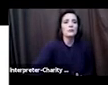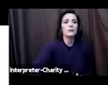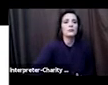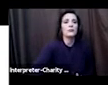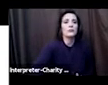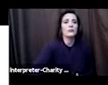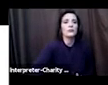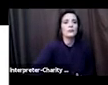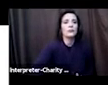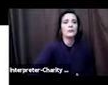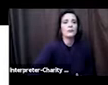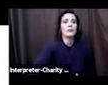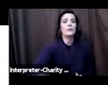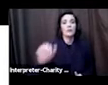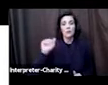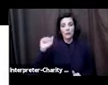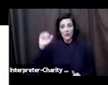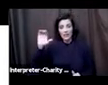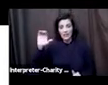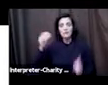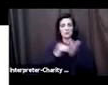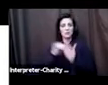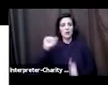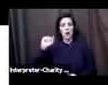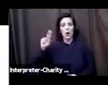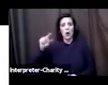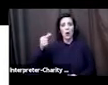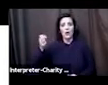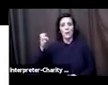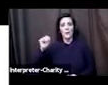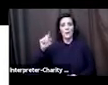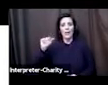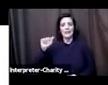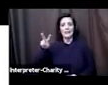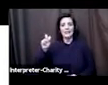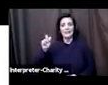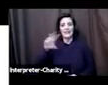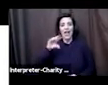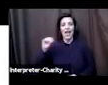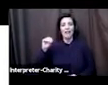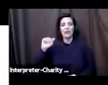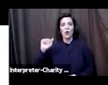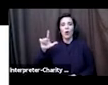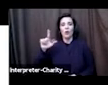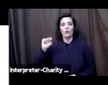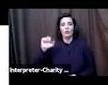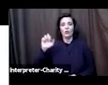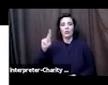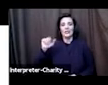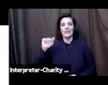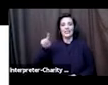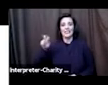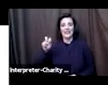AAC? Well, AAC stands for Augmentative and Alternative Communication. And here on the slide, we do have a definition